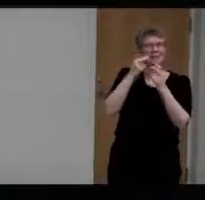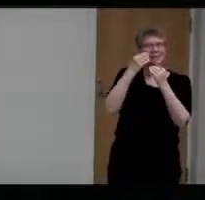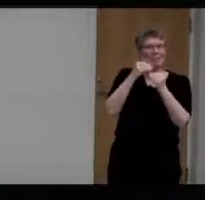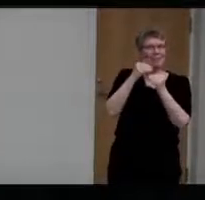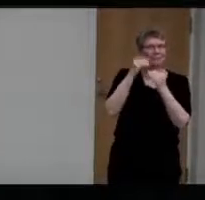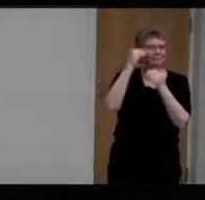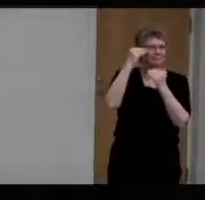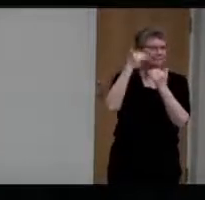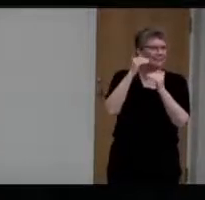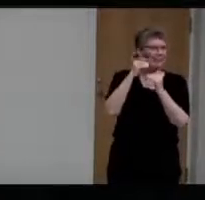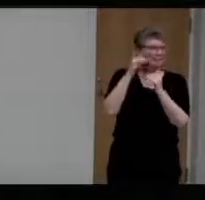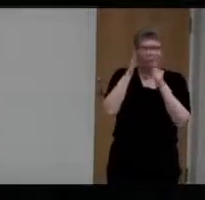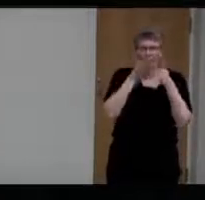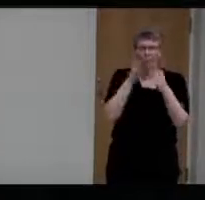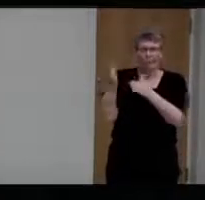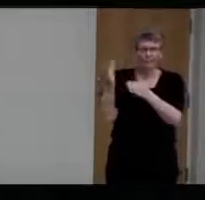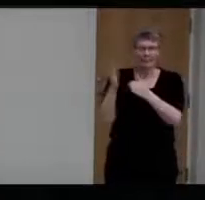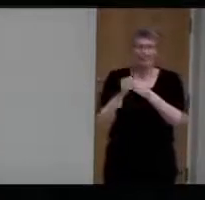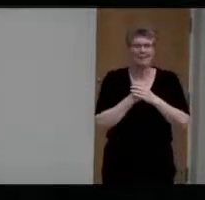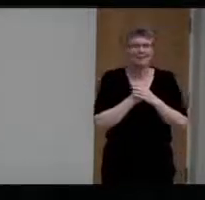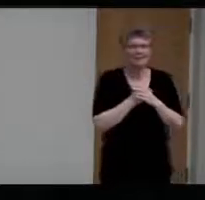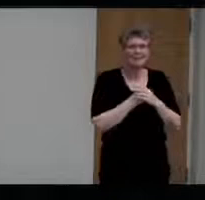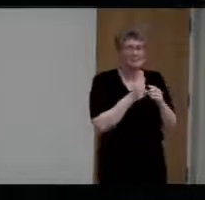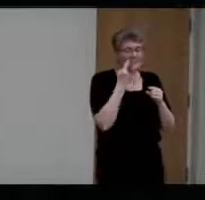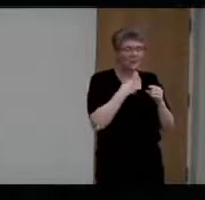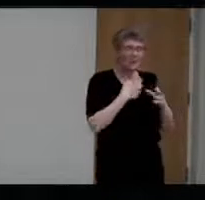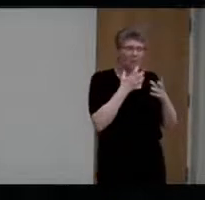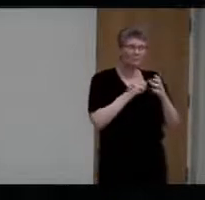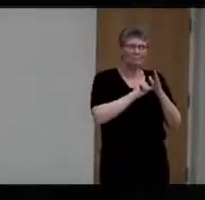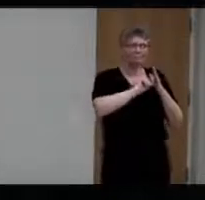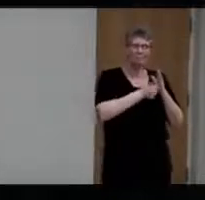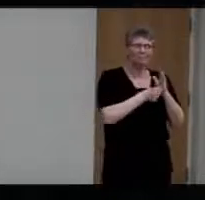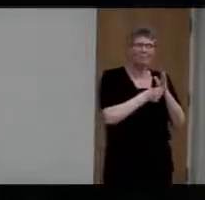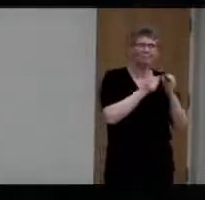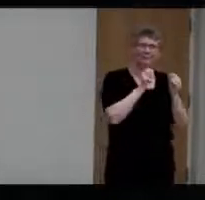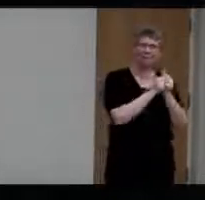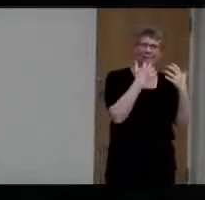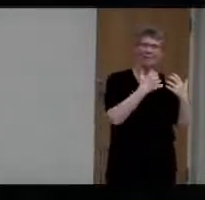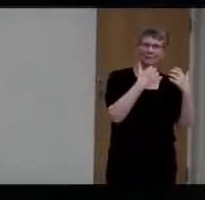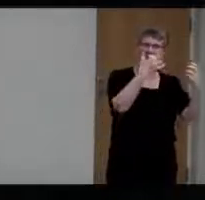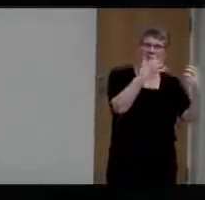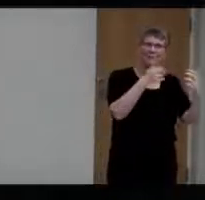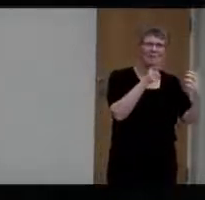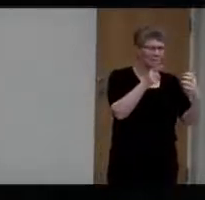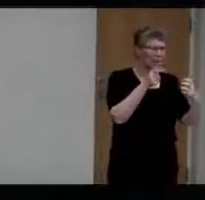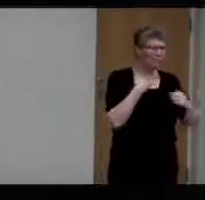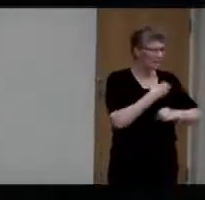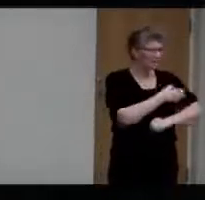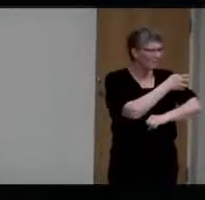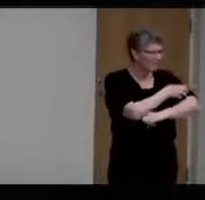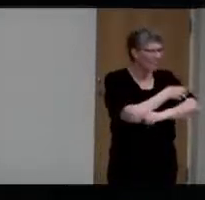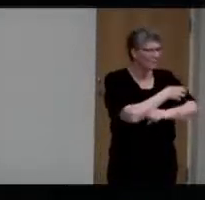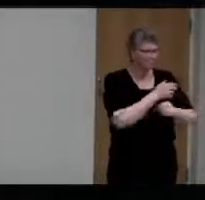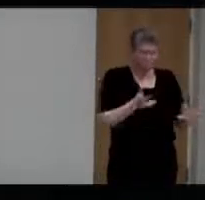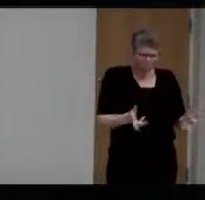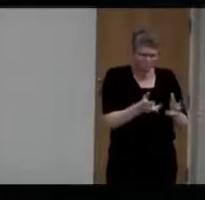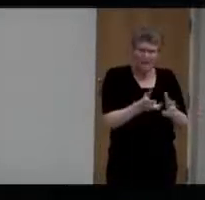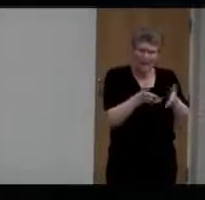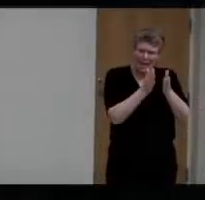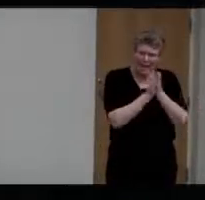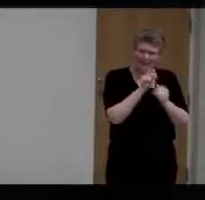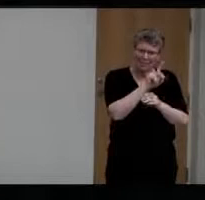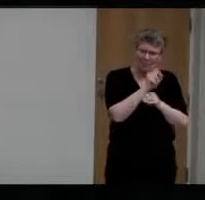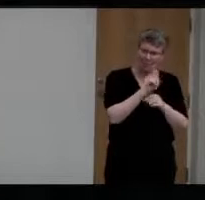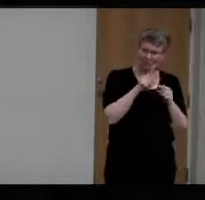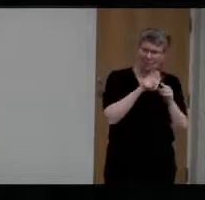with the technology. So if there's one thing I could leave the audience with, it's make sure you get in there and ask those questions about who's making